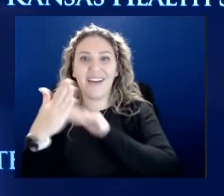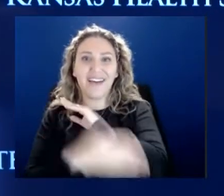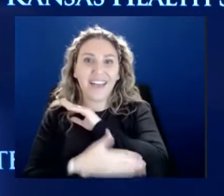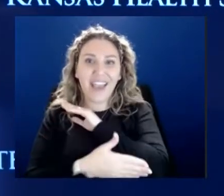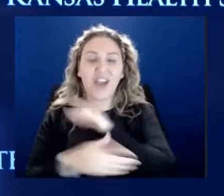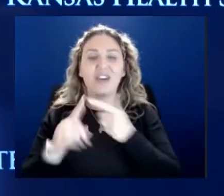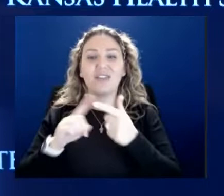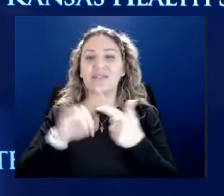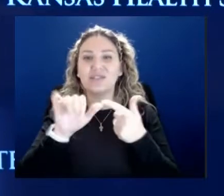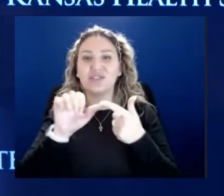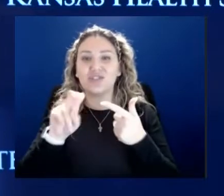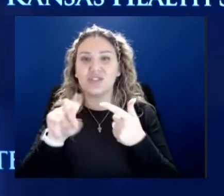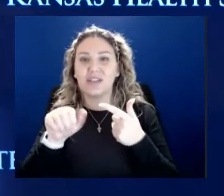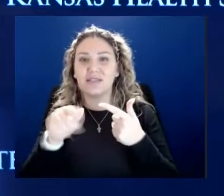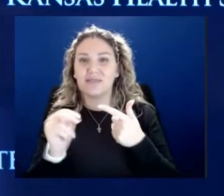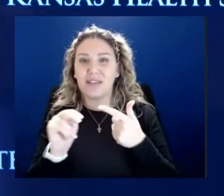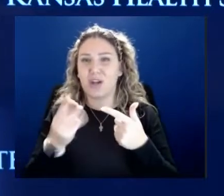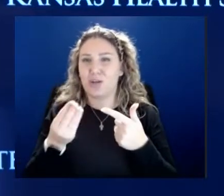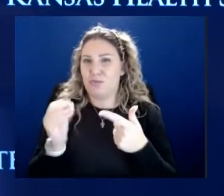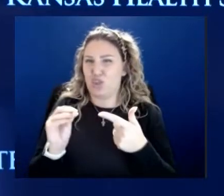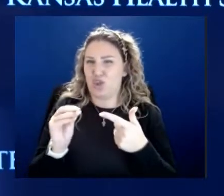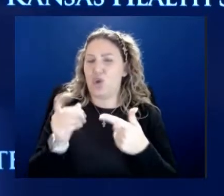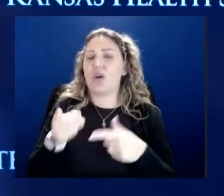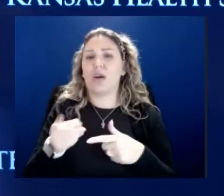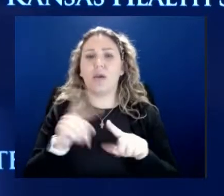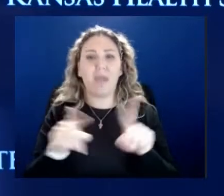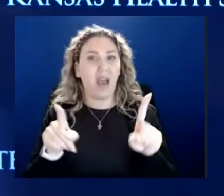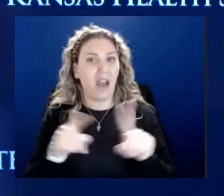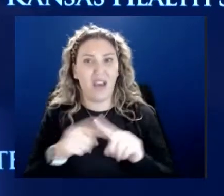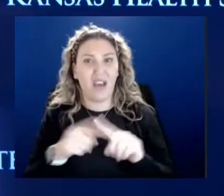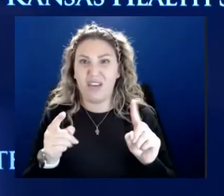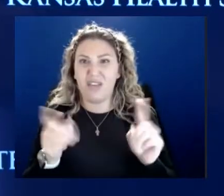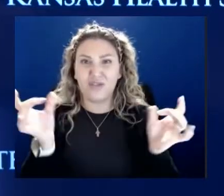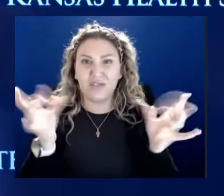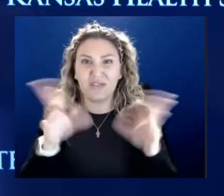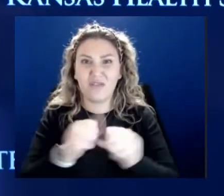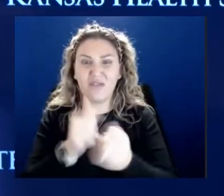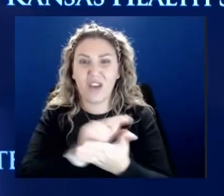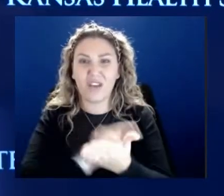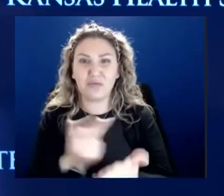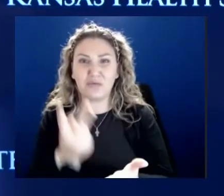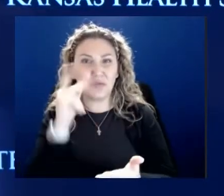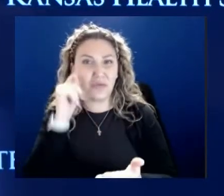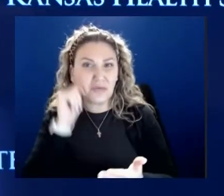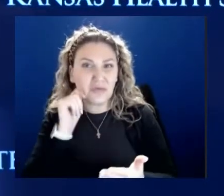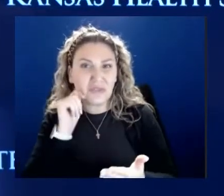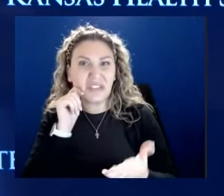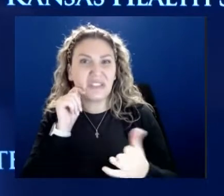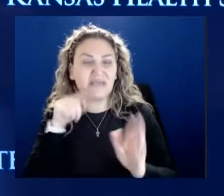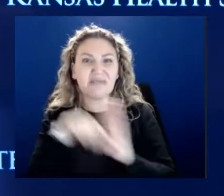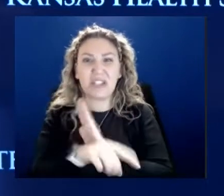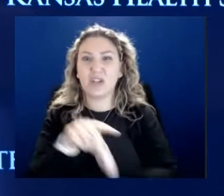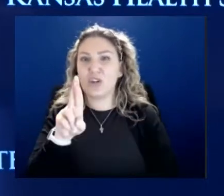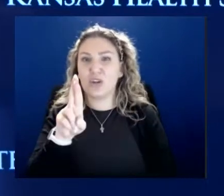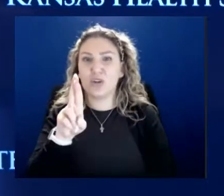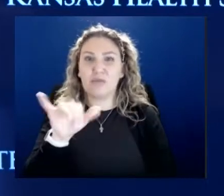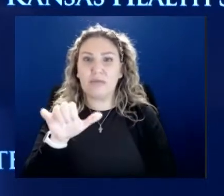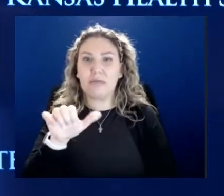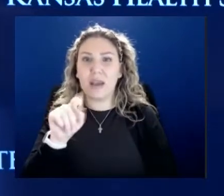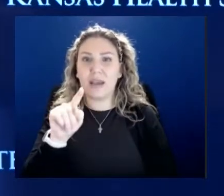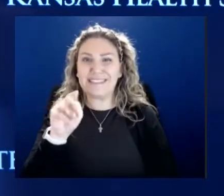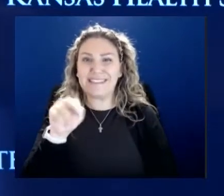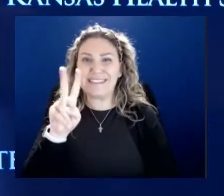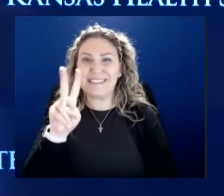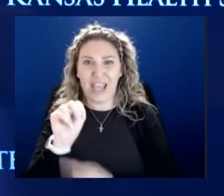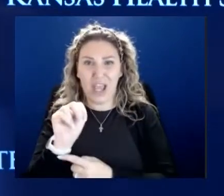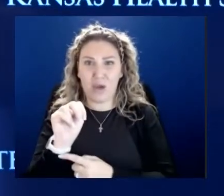but there's an outcropping of violence that's happening. I think there was 2 teens killed in Raytown in the last week. So I think that being able to see that